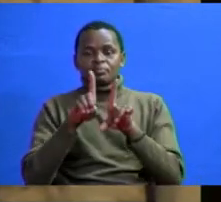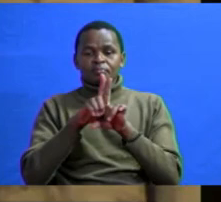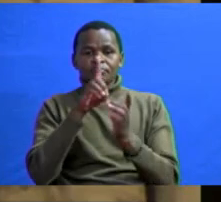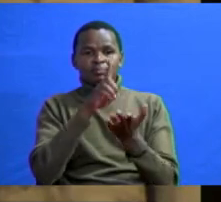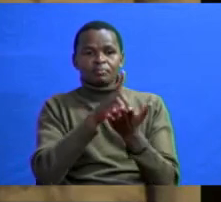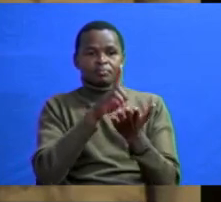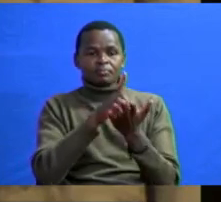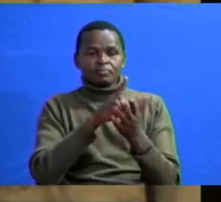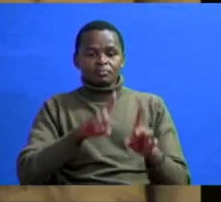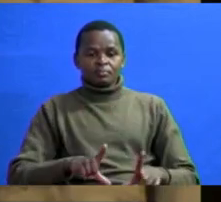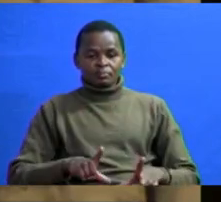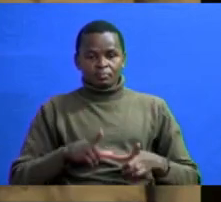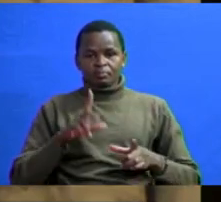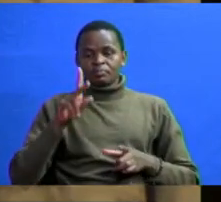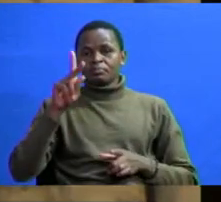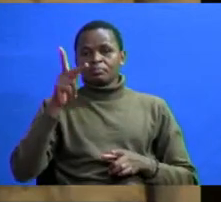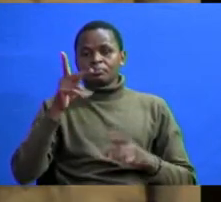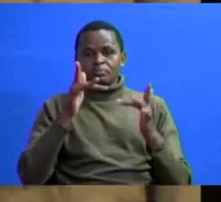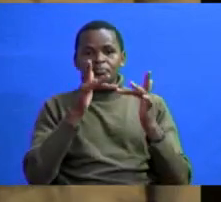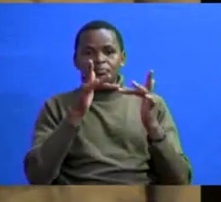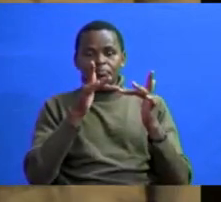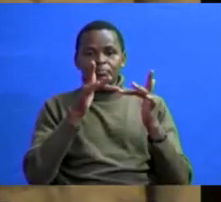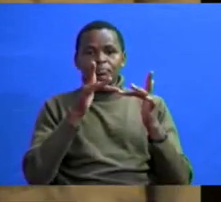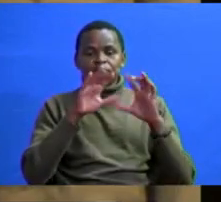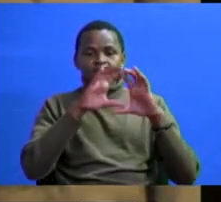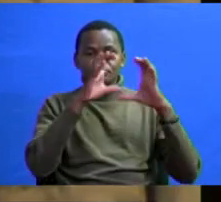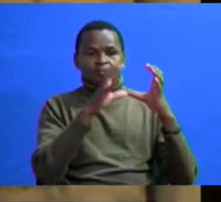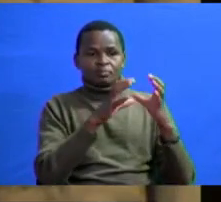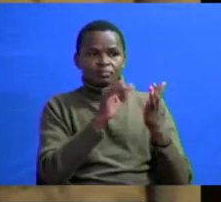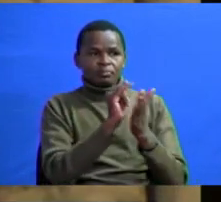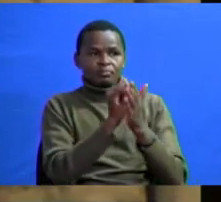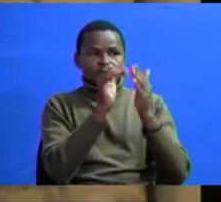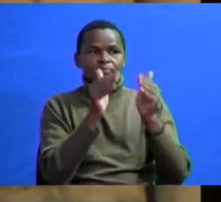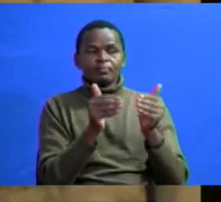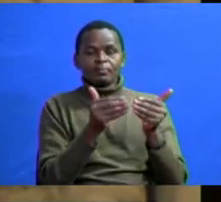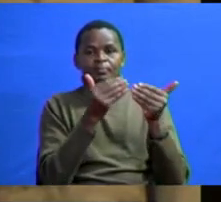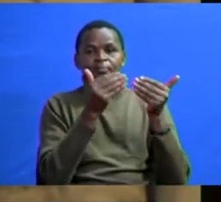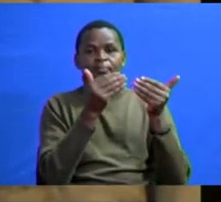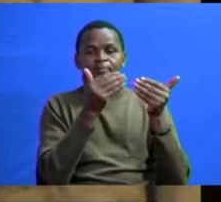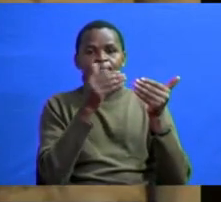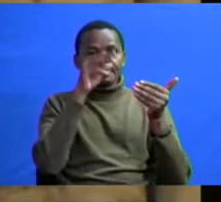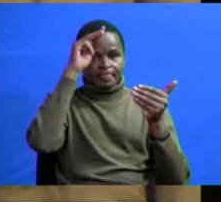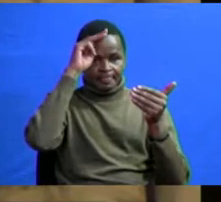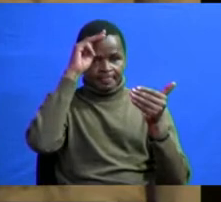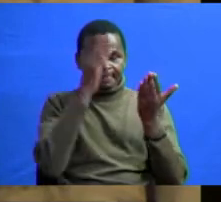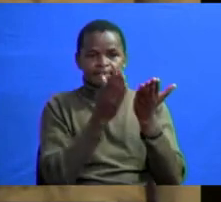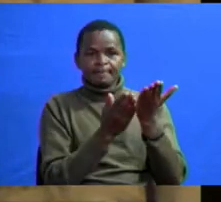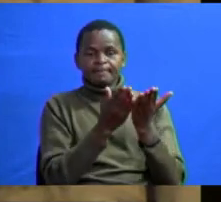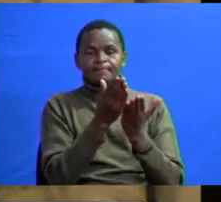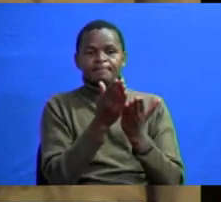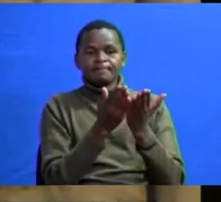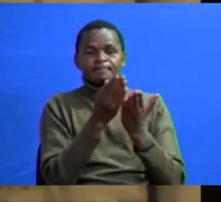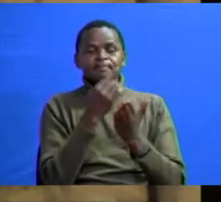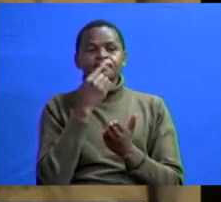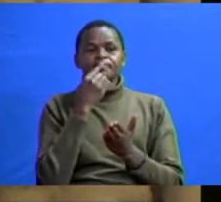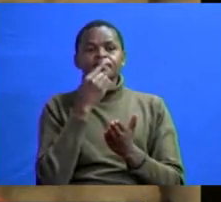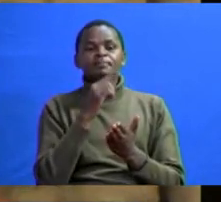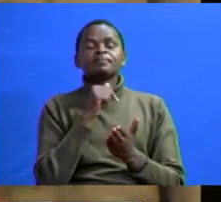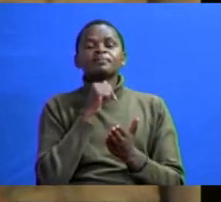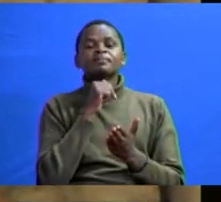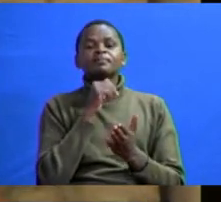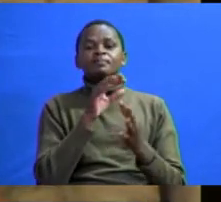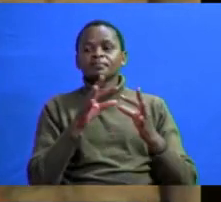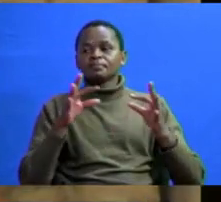Live Kenya, which is an online platform that offer mental health services. So we are not